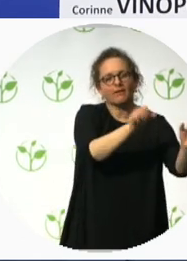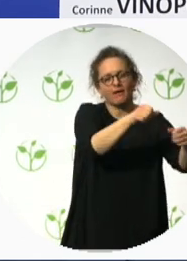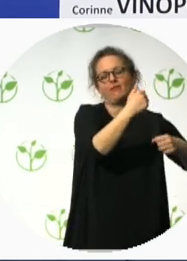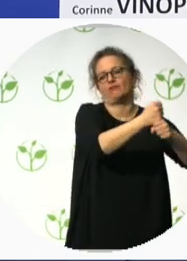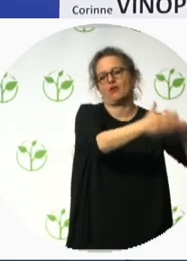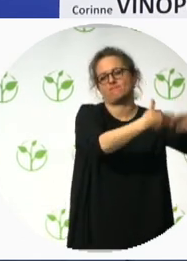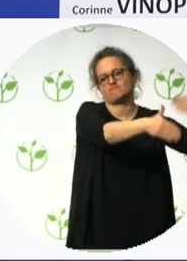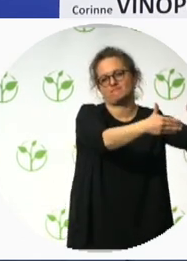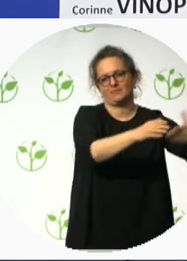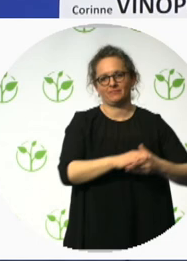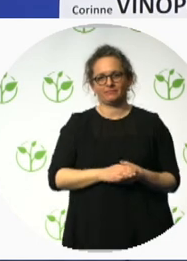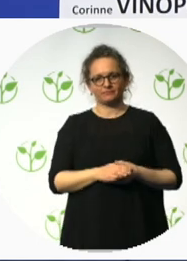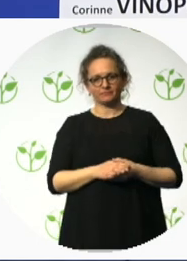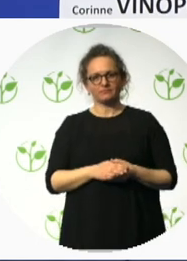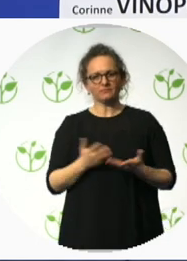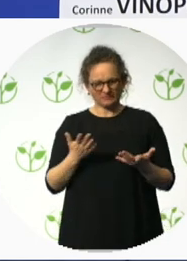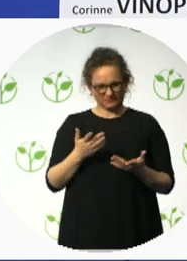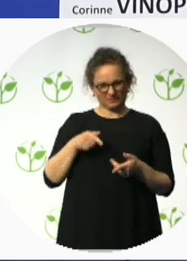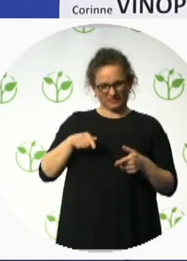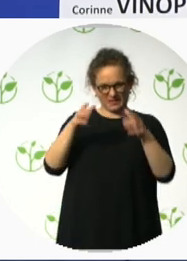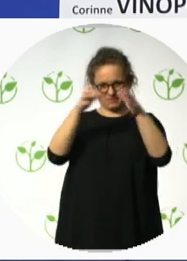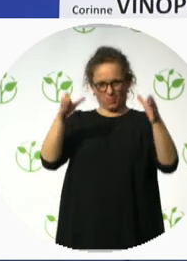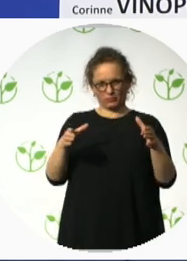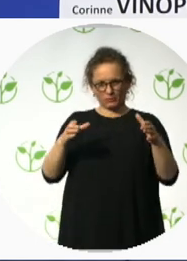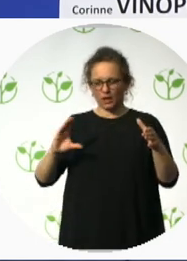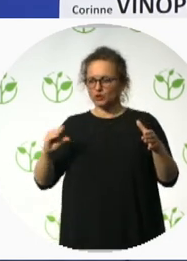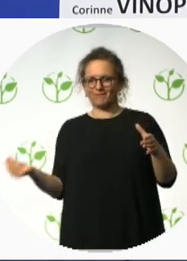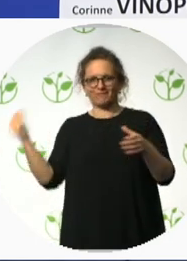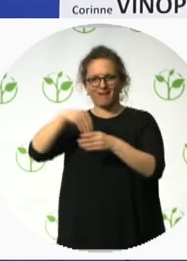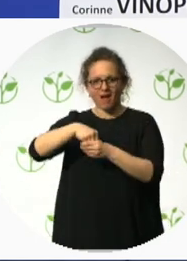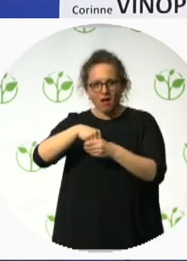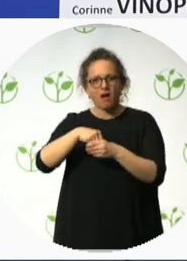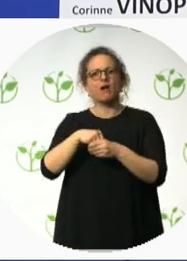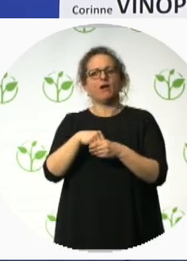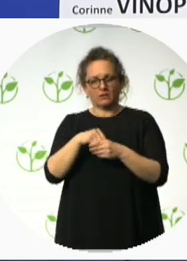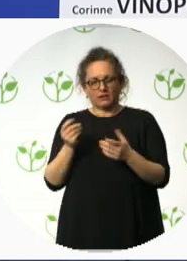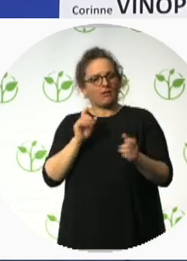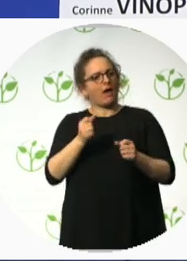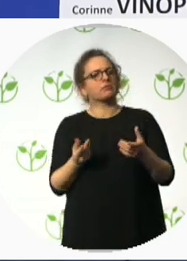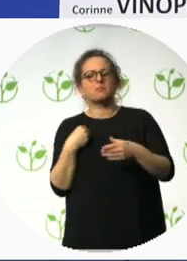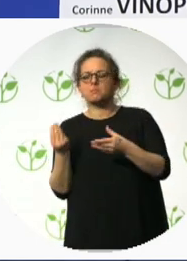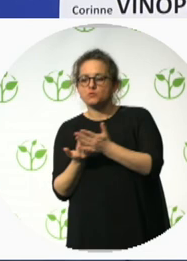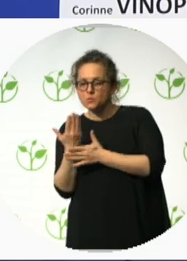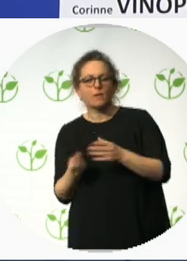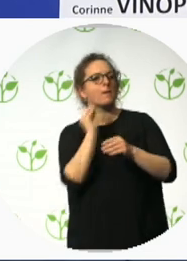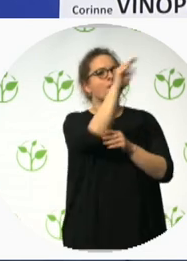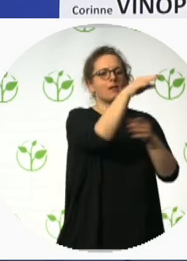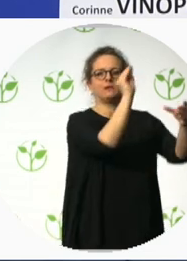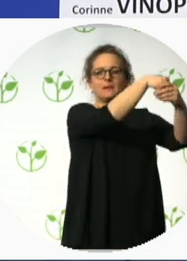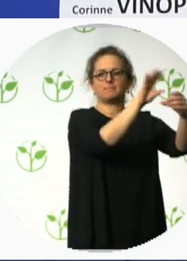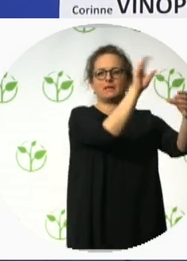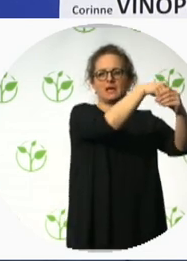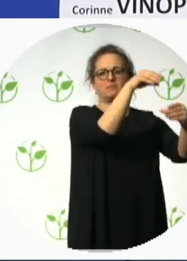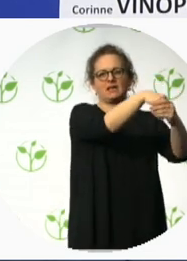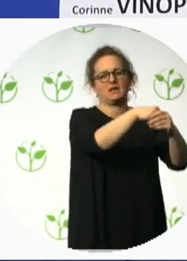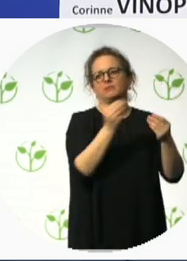make products. So I was thinking in terms of what you're doing, how easy it would be to take the database, yeah, incorporate